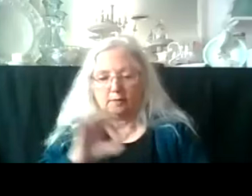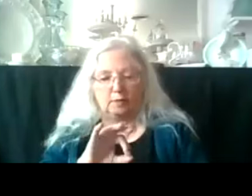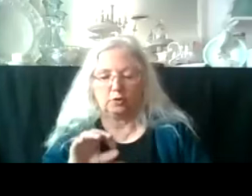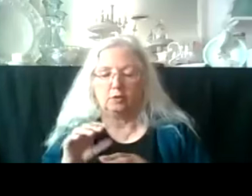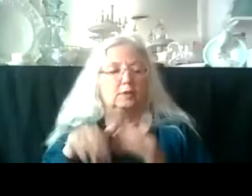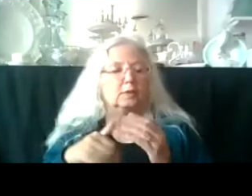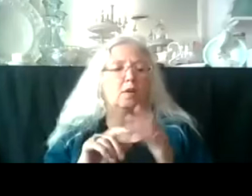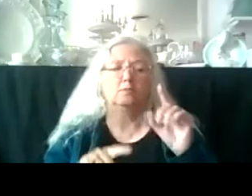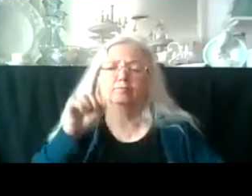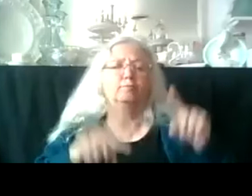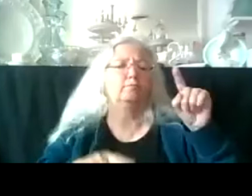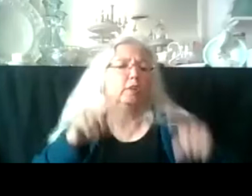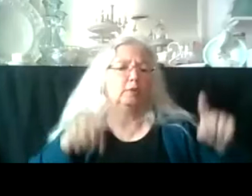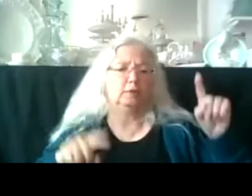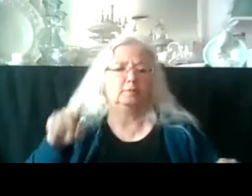material.